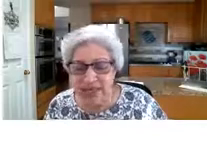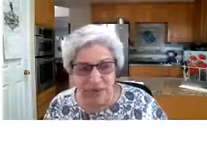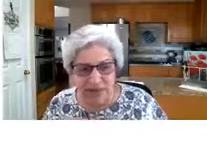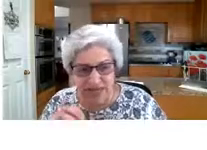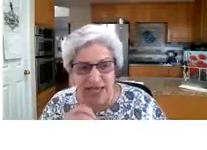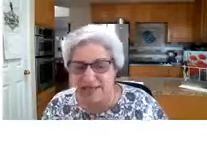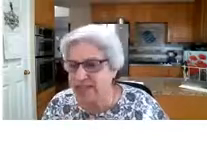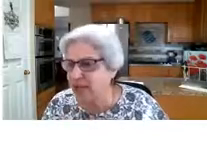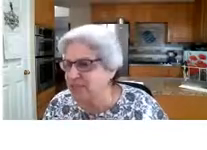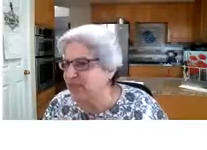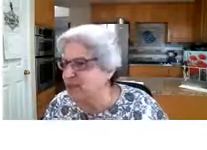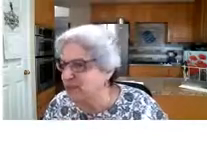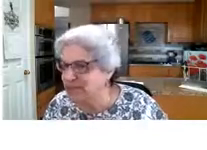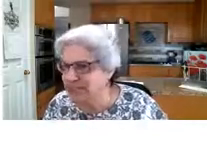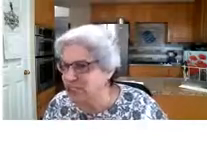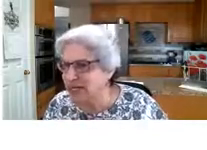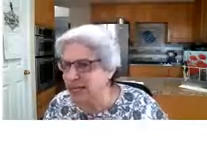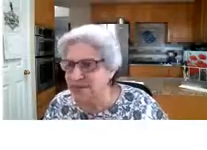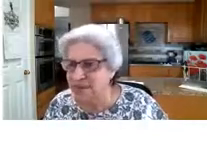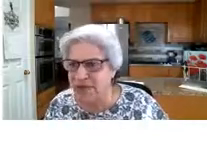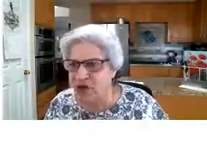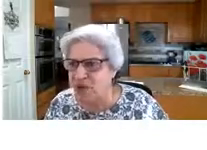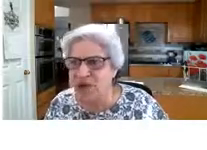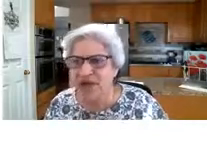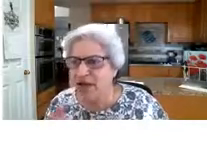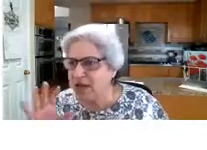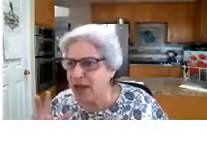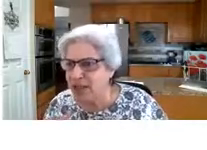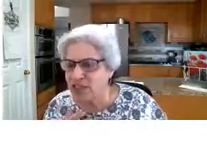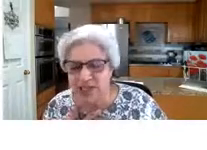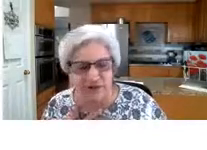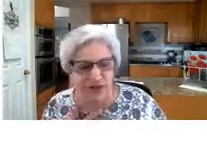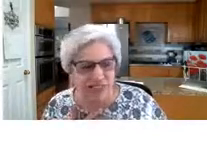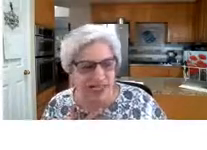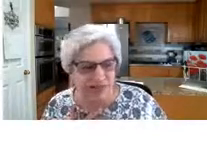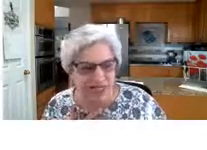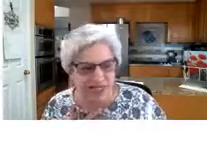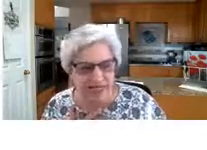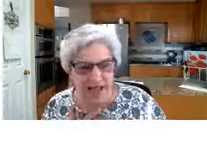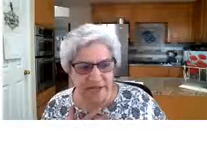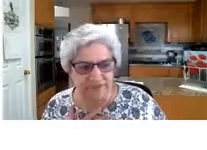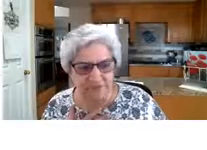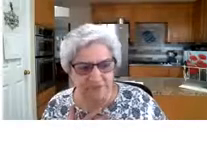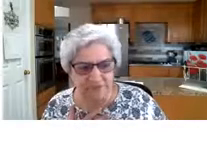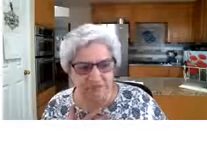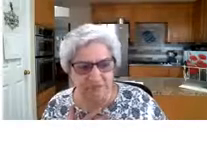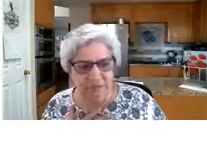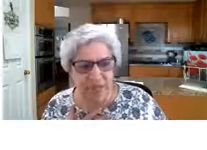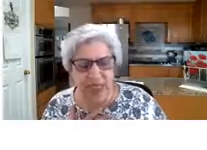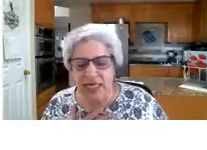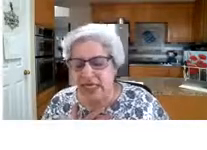individual week, but that was from a presentation I did a month ago. Apologies, I forgot to update the slide.